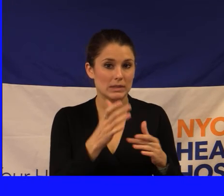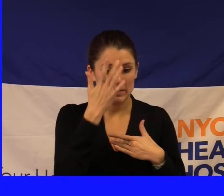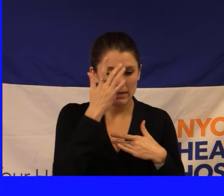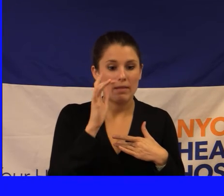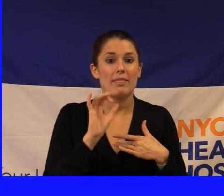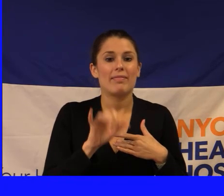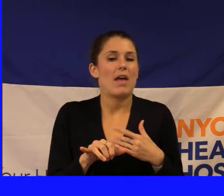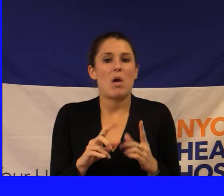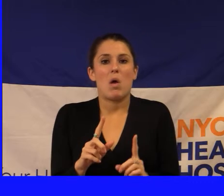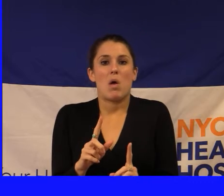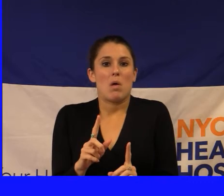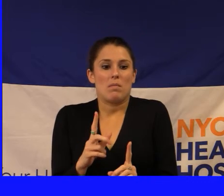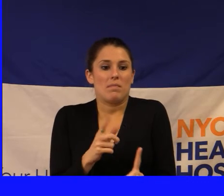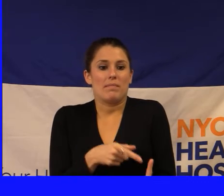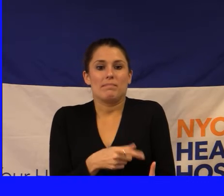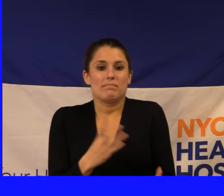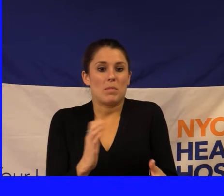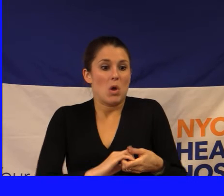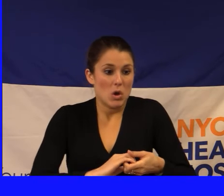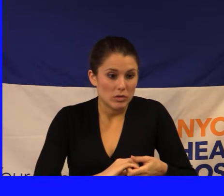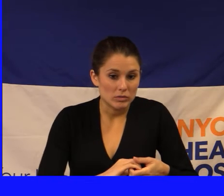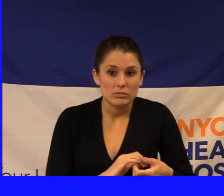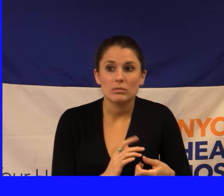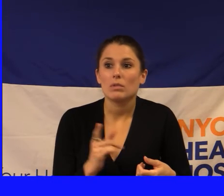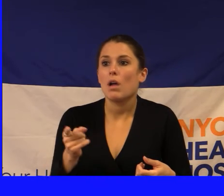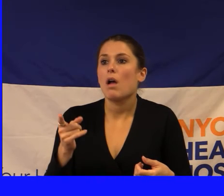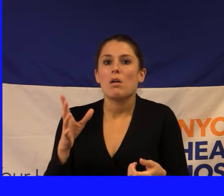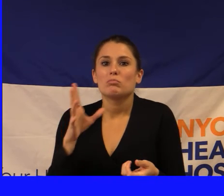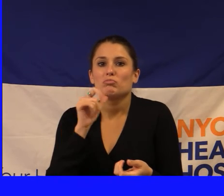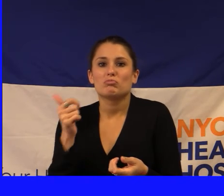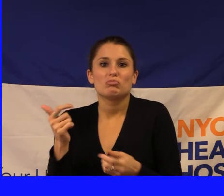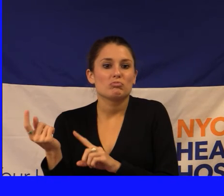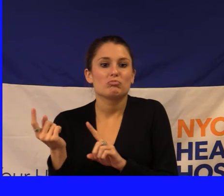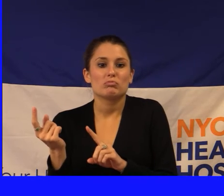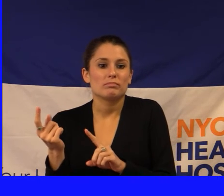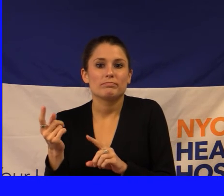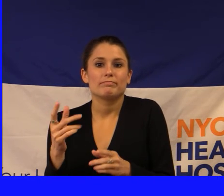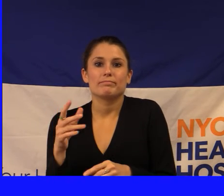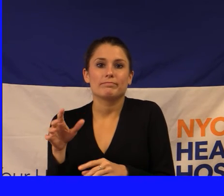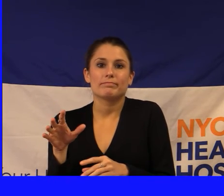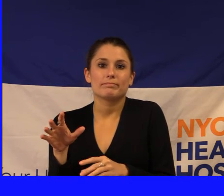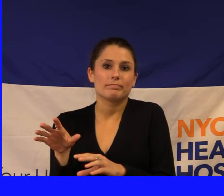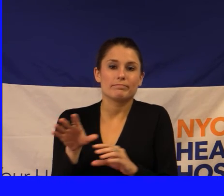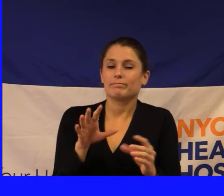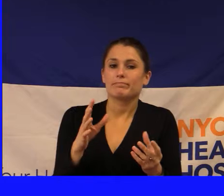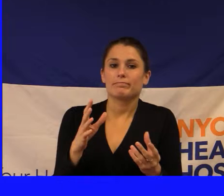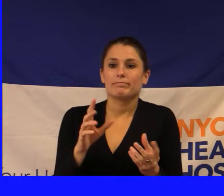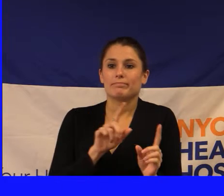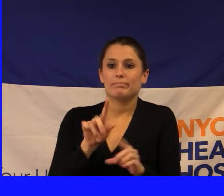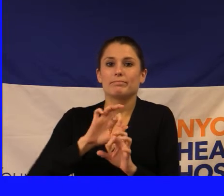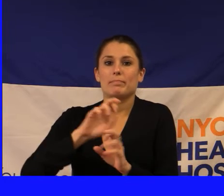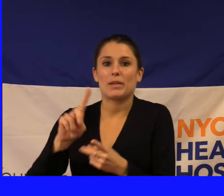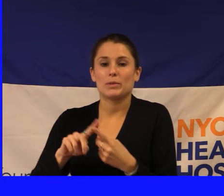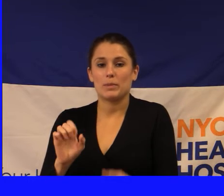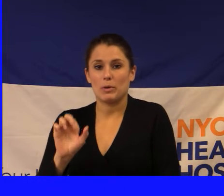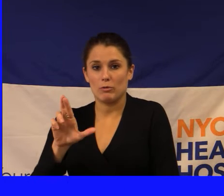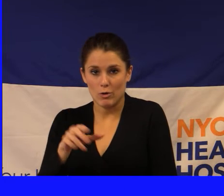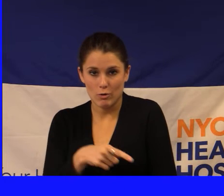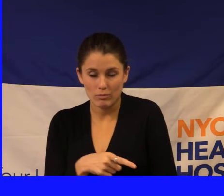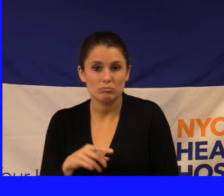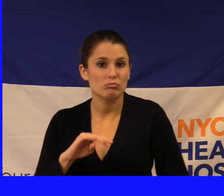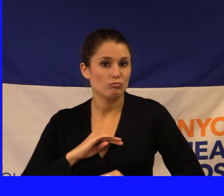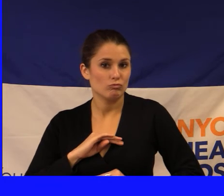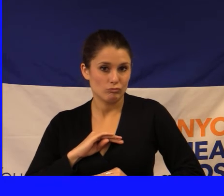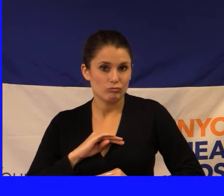to keep that patient out of the emergency room and really keep them much happier getting their meals. We've developed a list